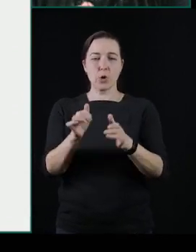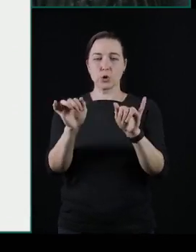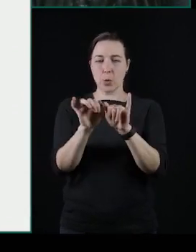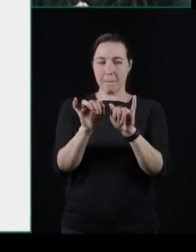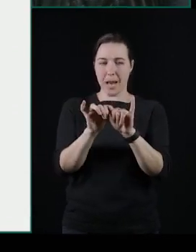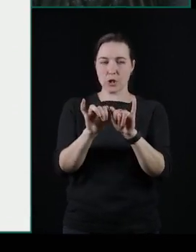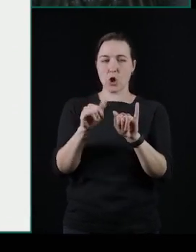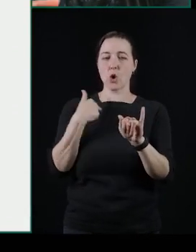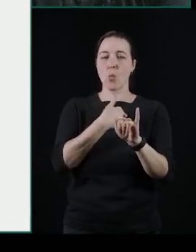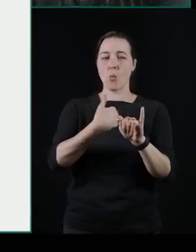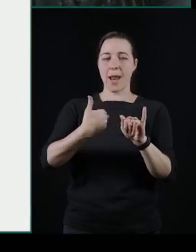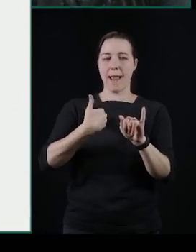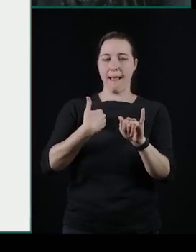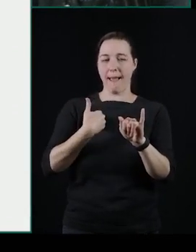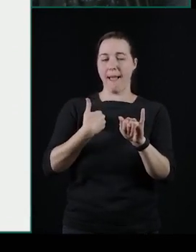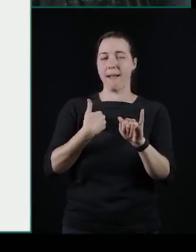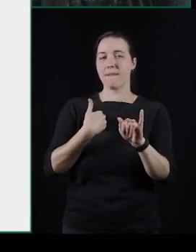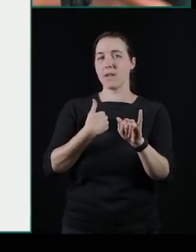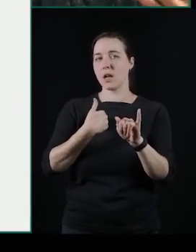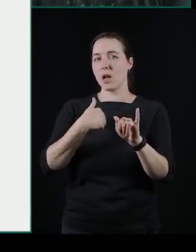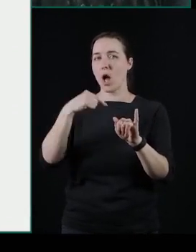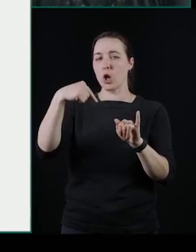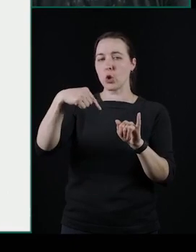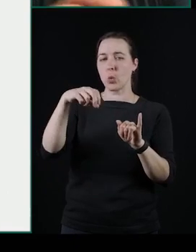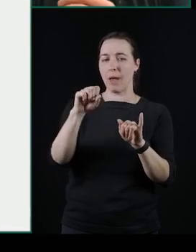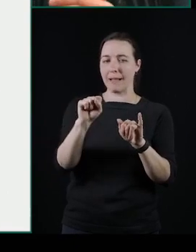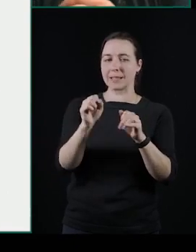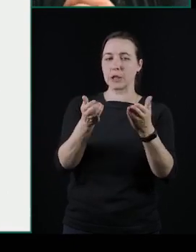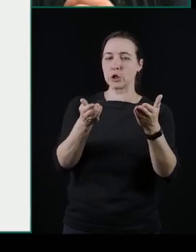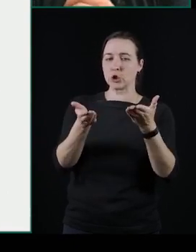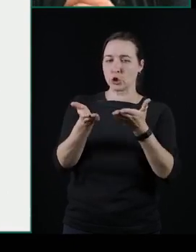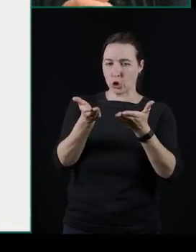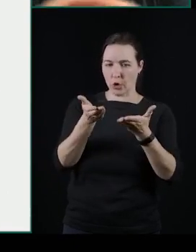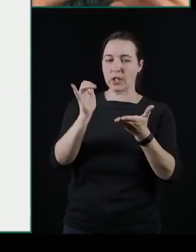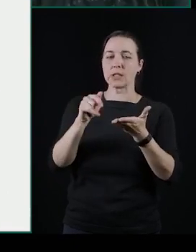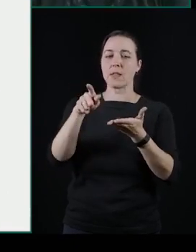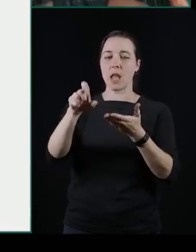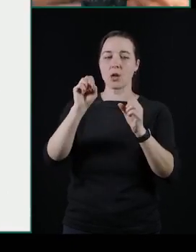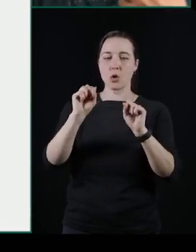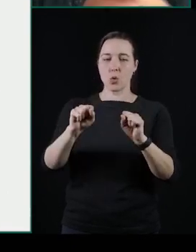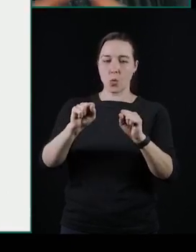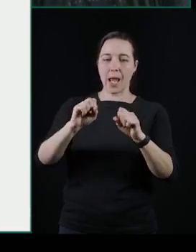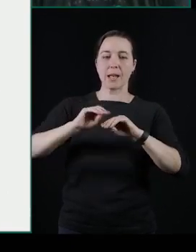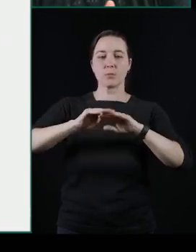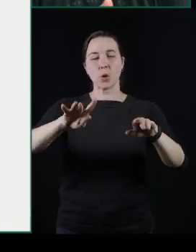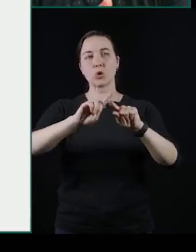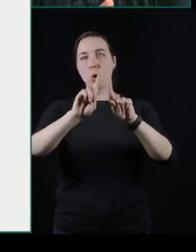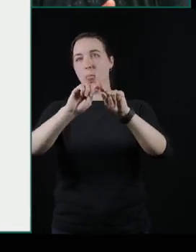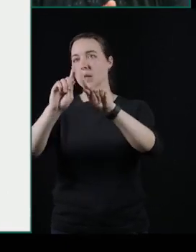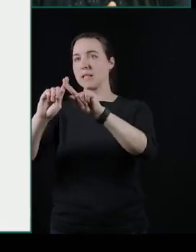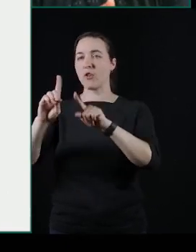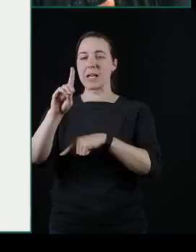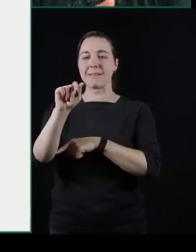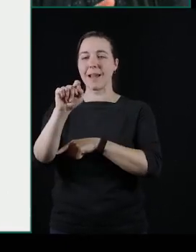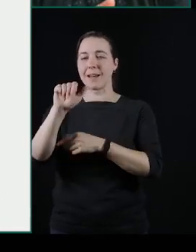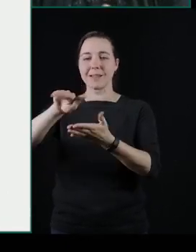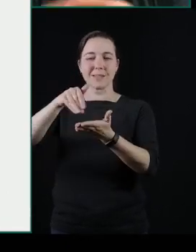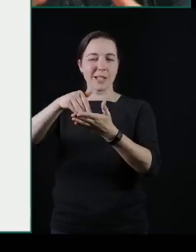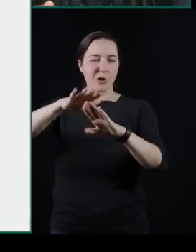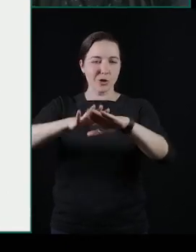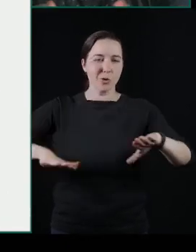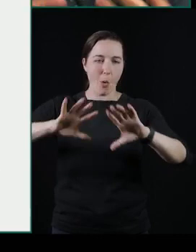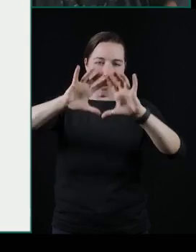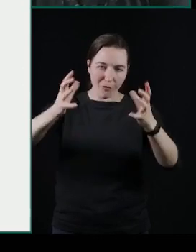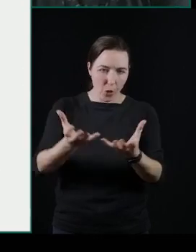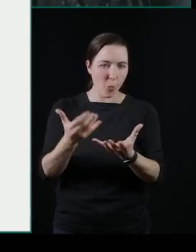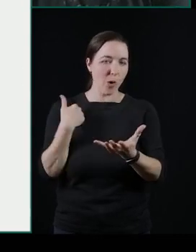right? So we have what we call a QoS service. So we have some UDP beacons deployed to all the data centers in the world that we support.